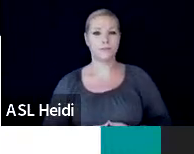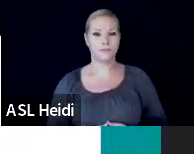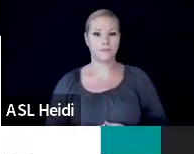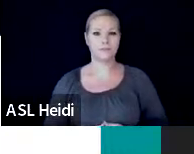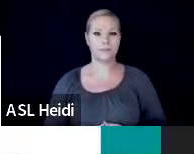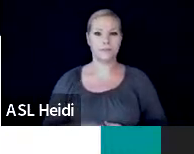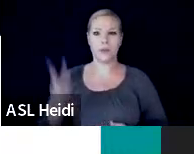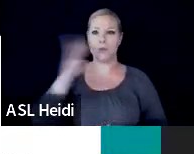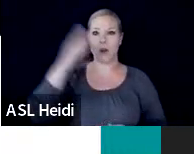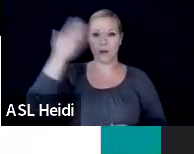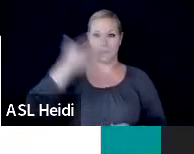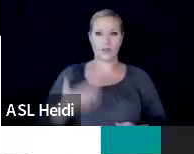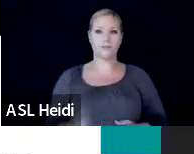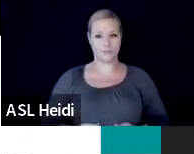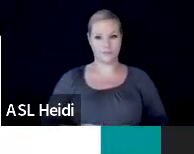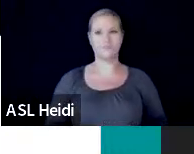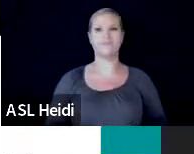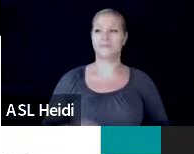Yeah, that's correct.